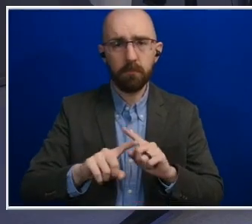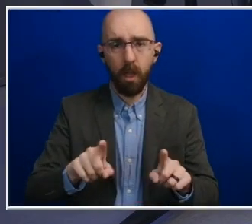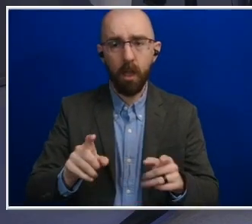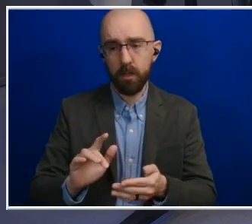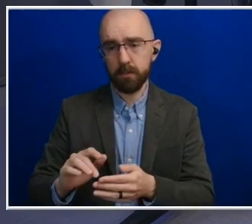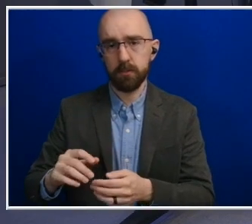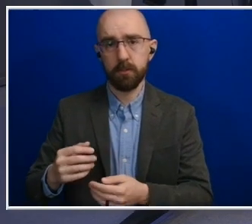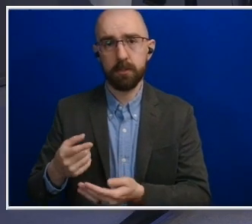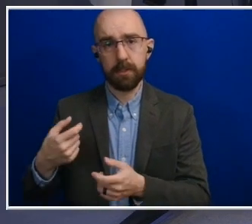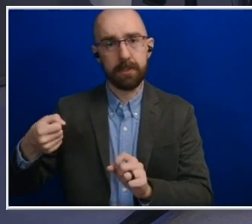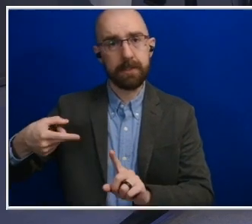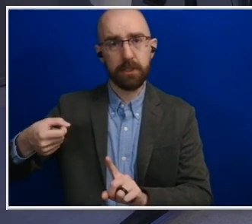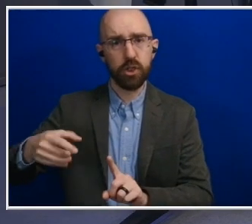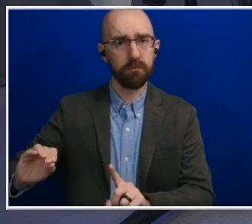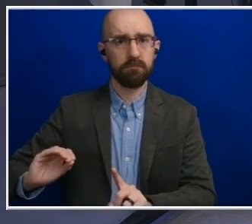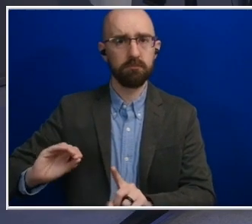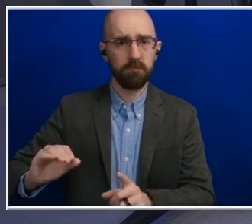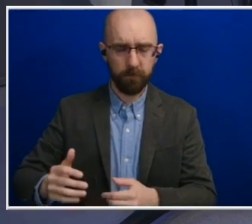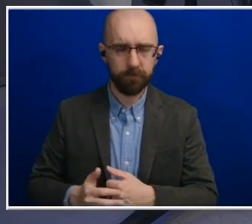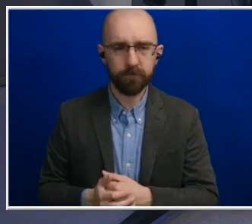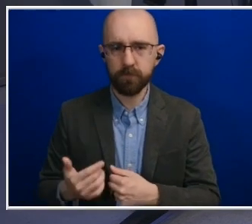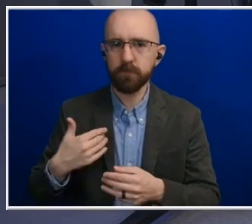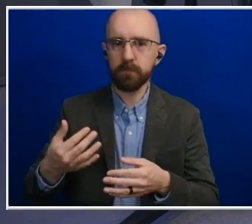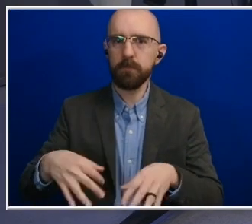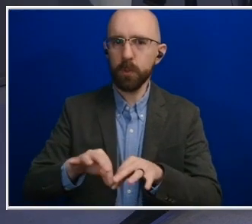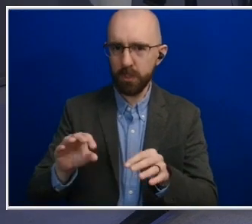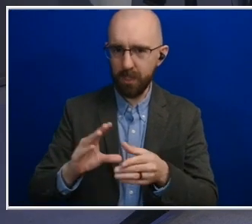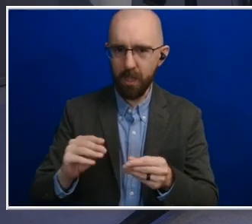a very important comment from a very important viewer